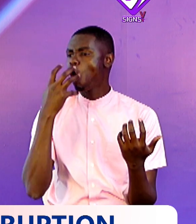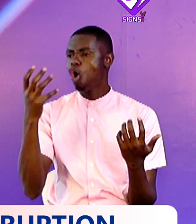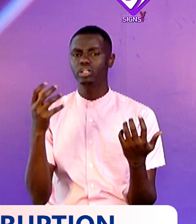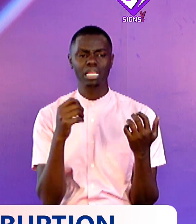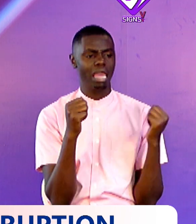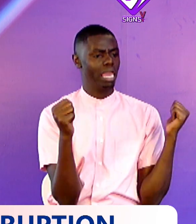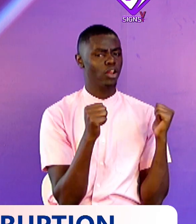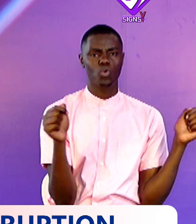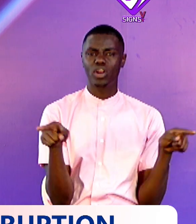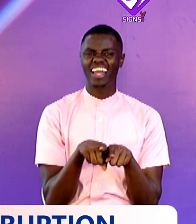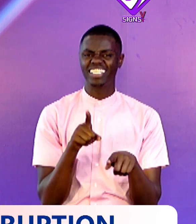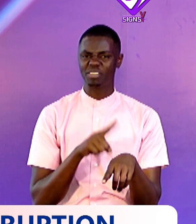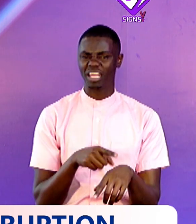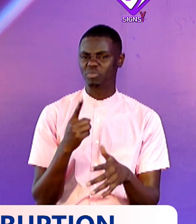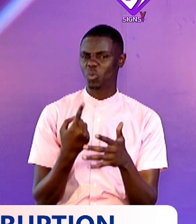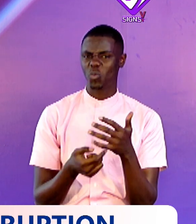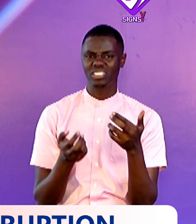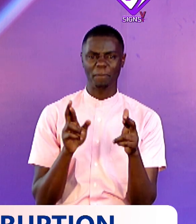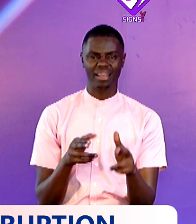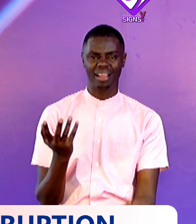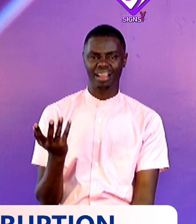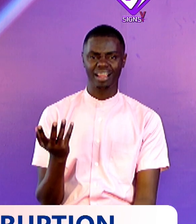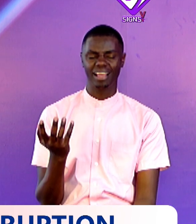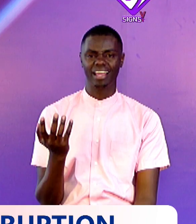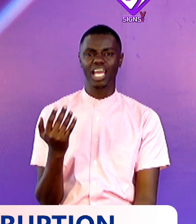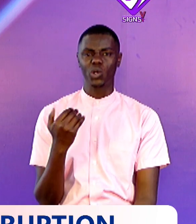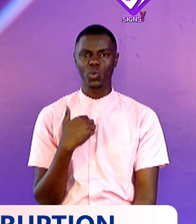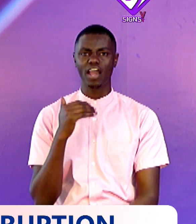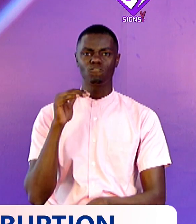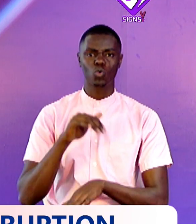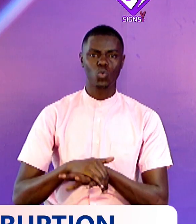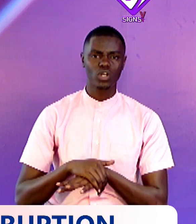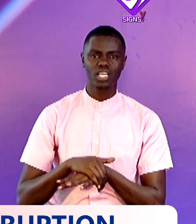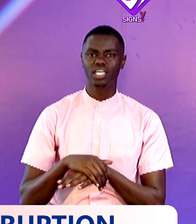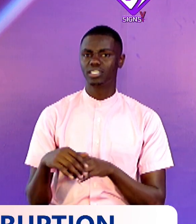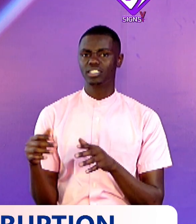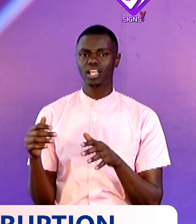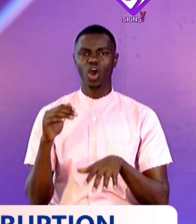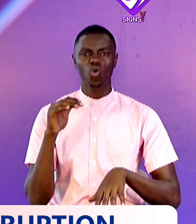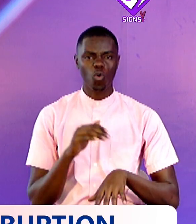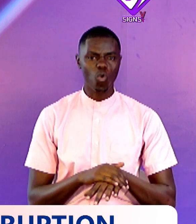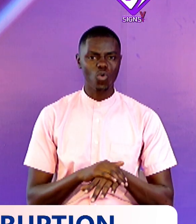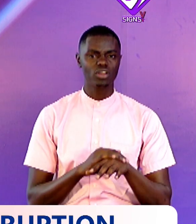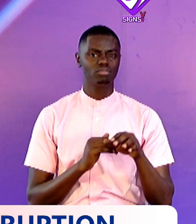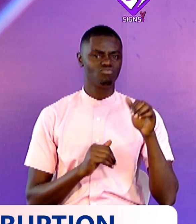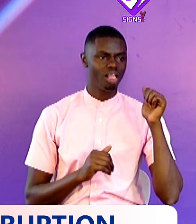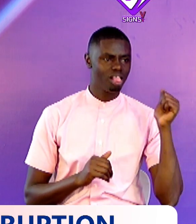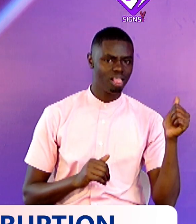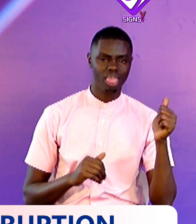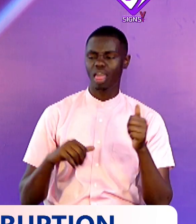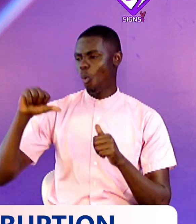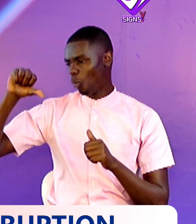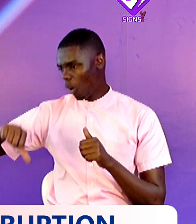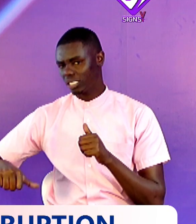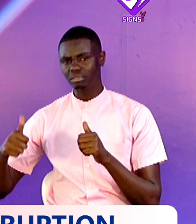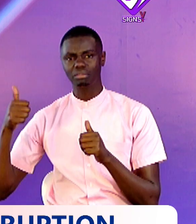time? What's coming up? Do we have really good two extremes pushing up in Homa Bay? Homa Bay